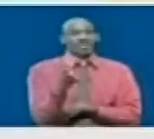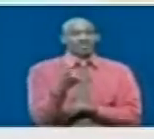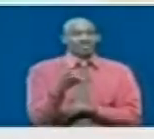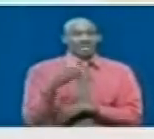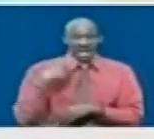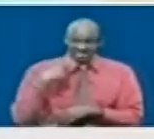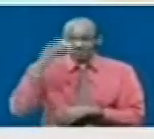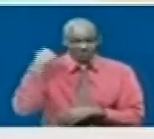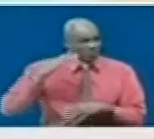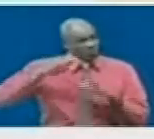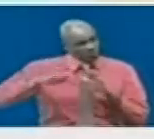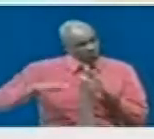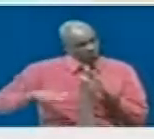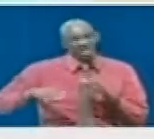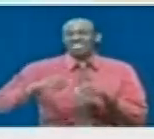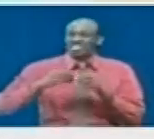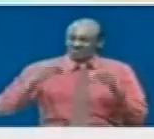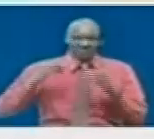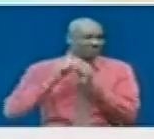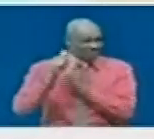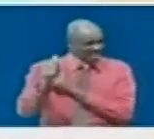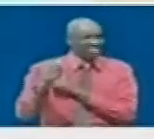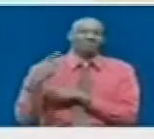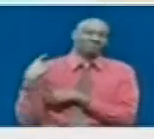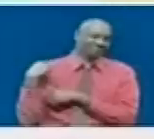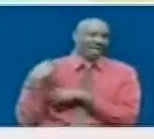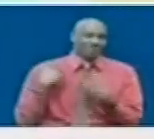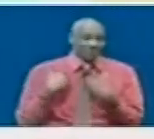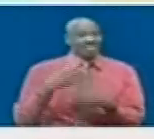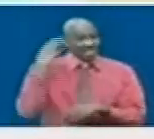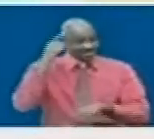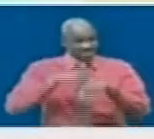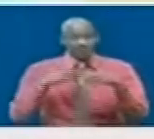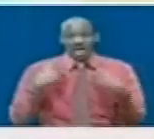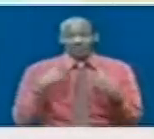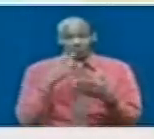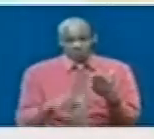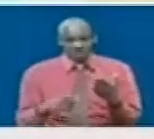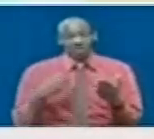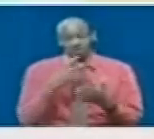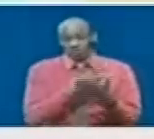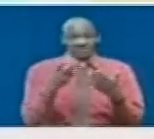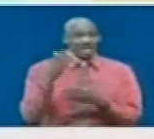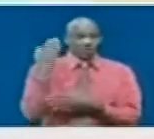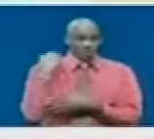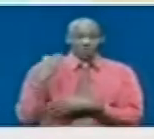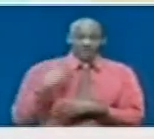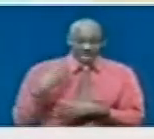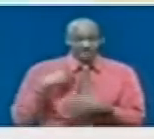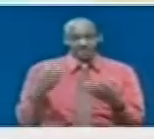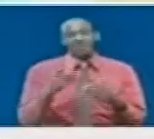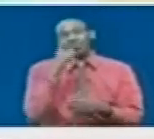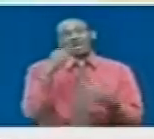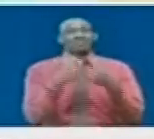lagging behind in matches played because up to the last leg that we have in Nanyuki 2 weeks ago, we had only played one